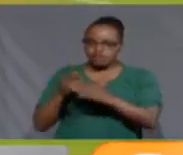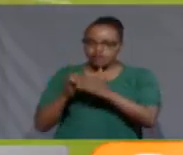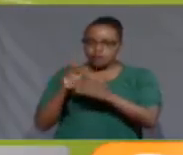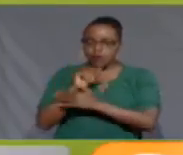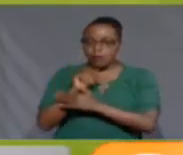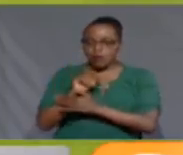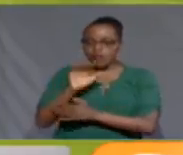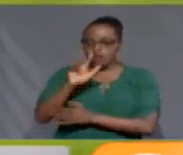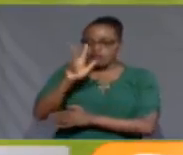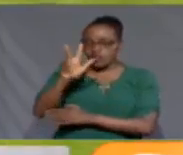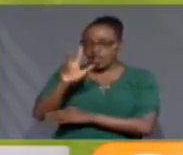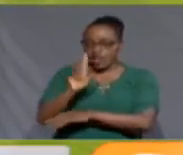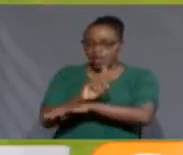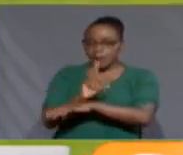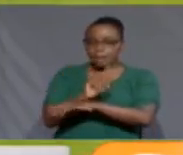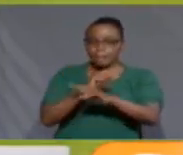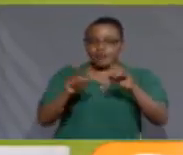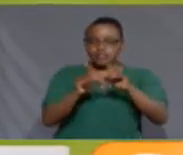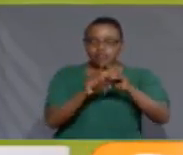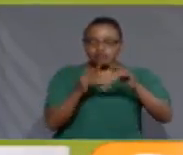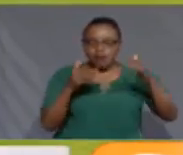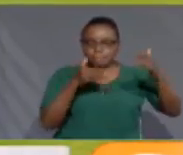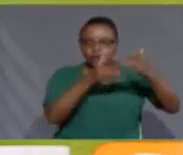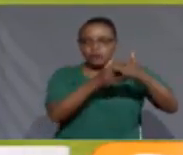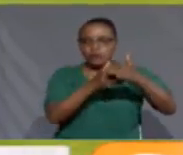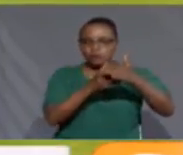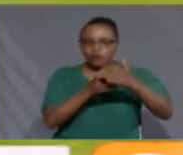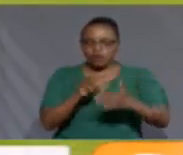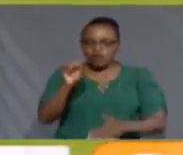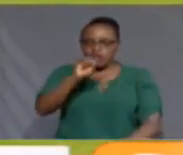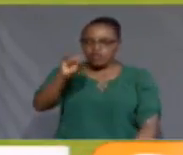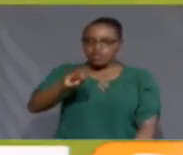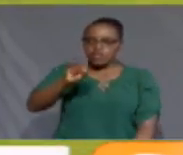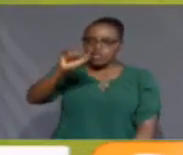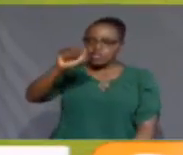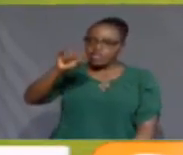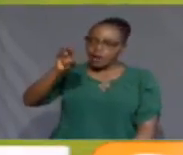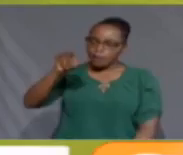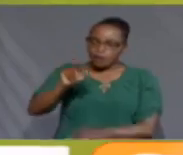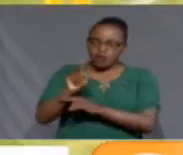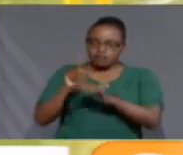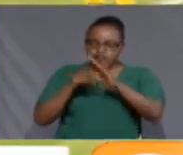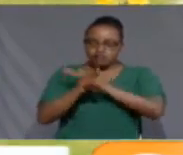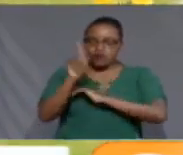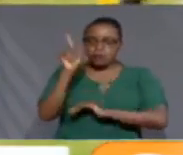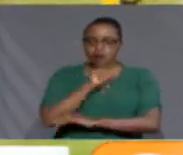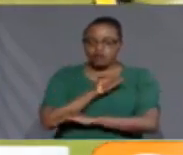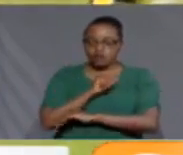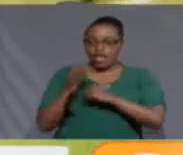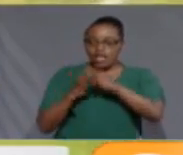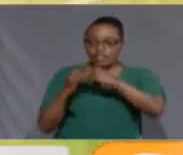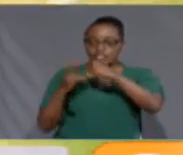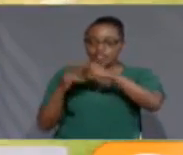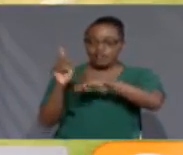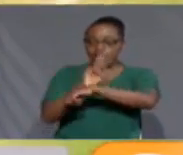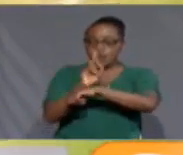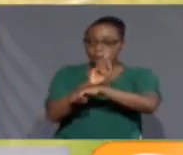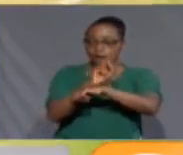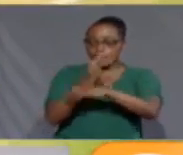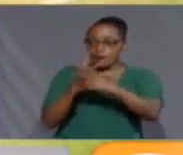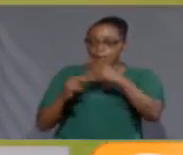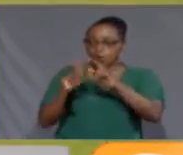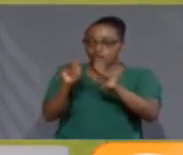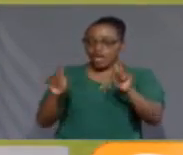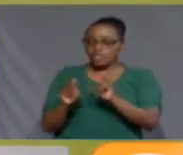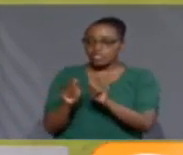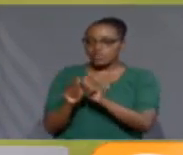in the 53rd minute, but they were denied all 3 points when Samuel Abawa leveled from the spot after 87 minutes as both teams